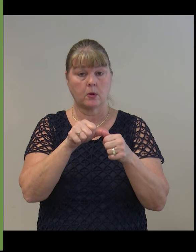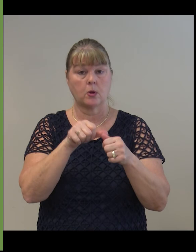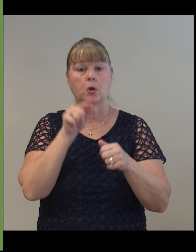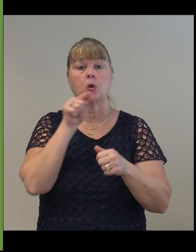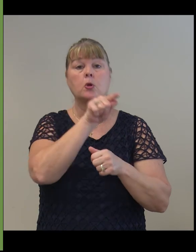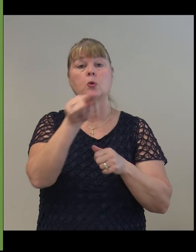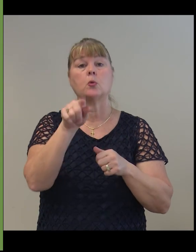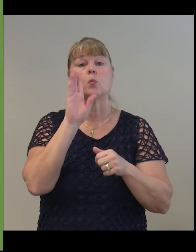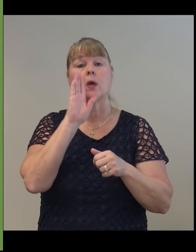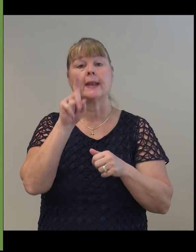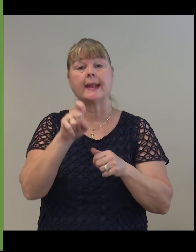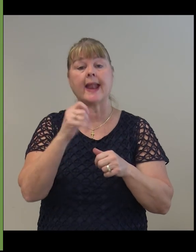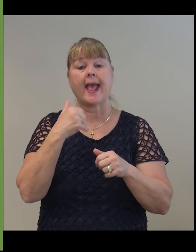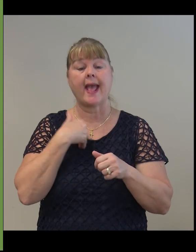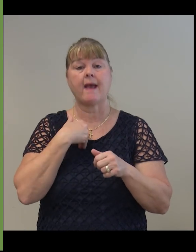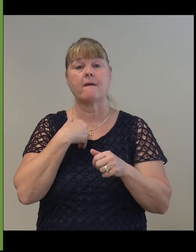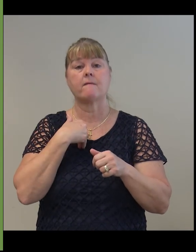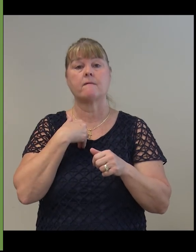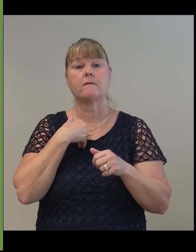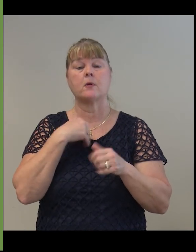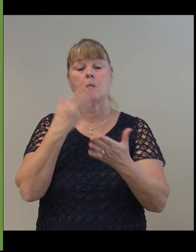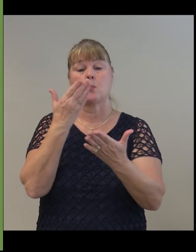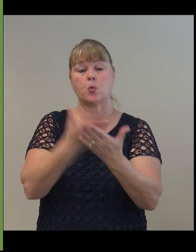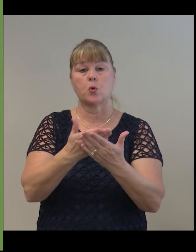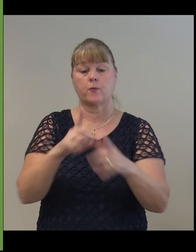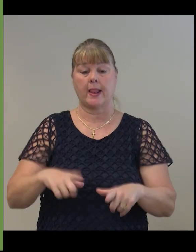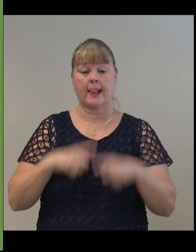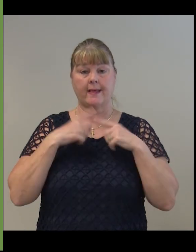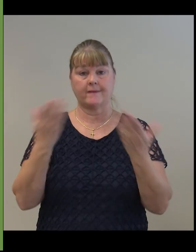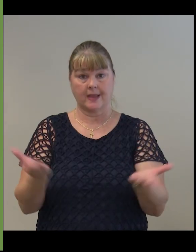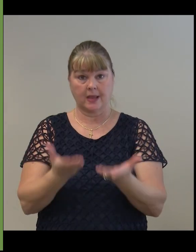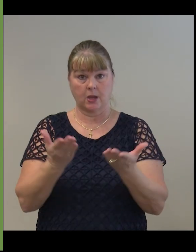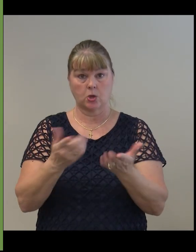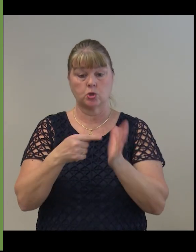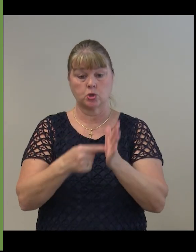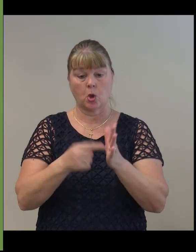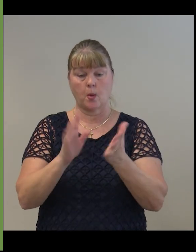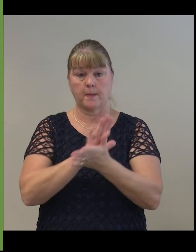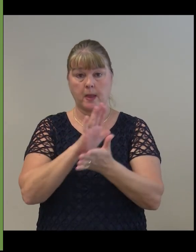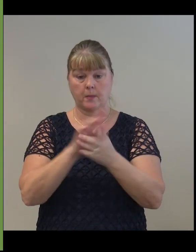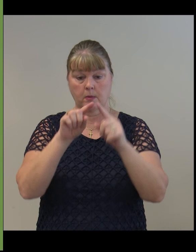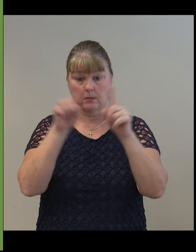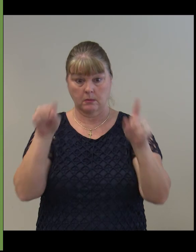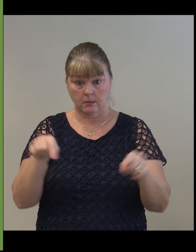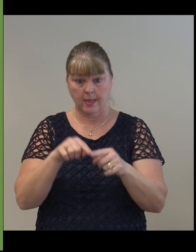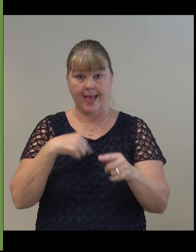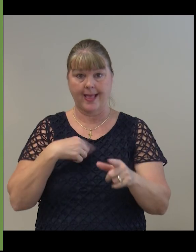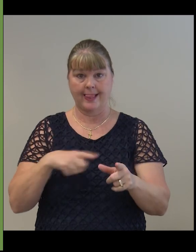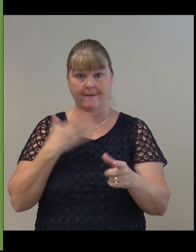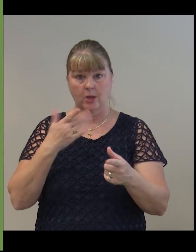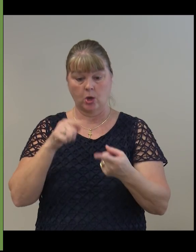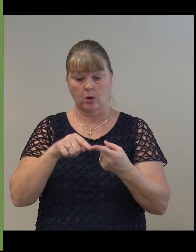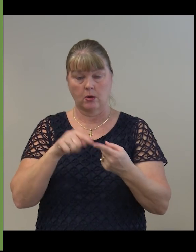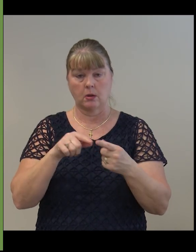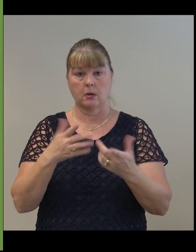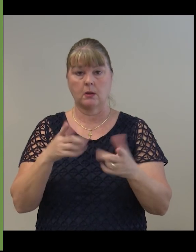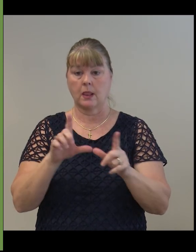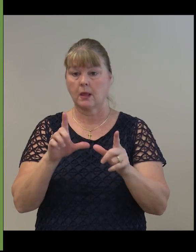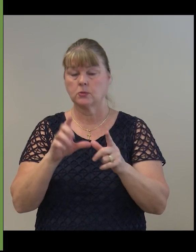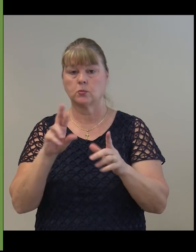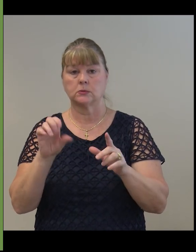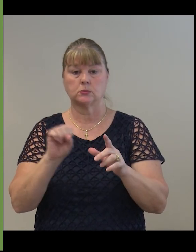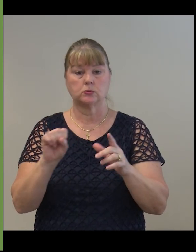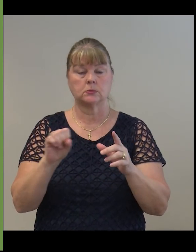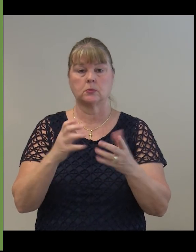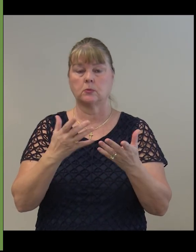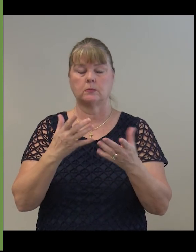in mind, you're going to need to have a proof of residency. You're going to need to be able to show that this is where you live or this is